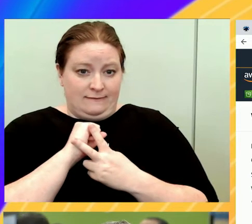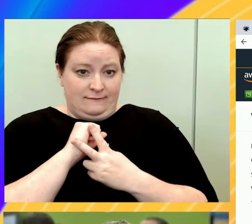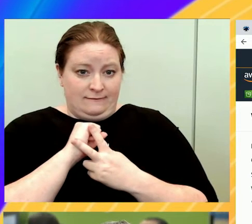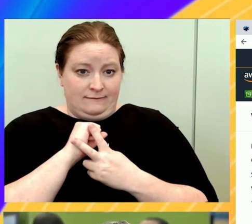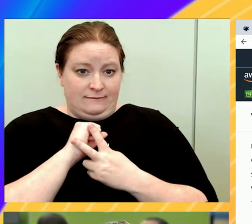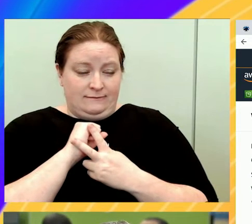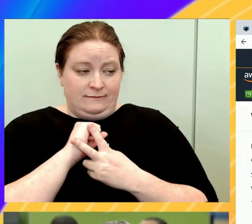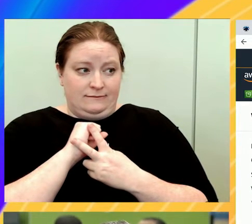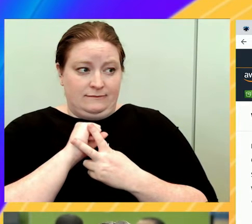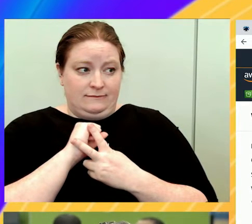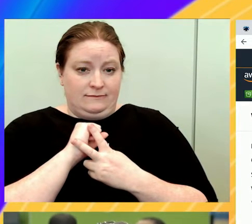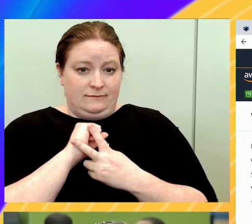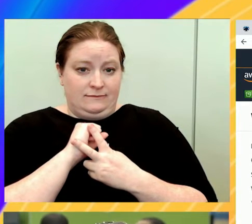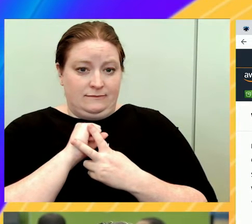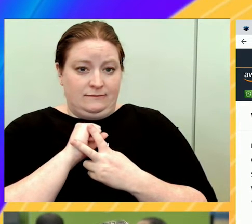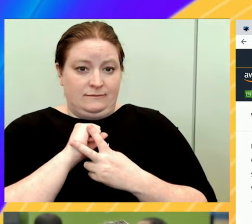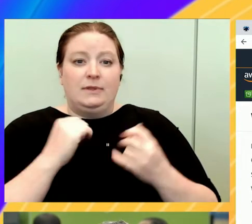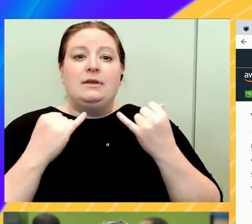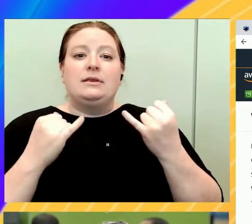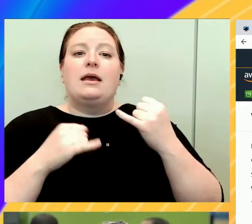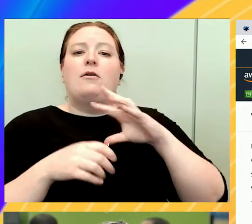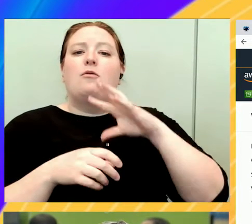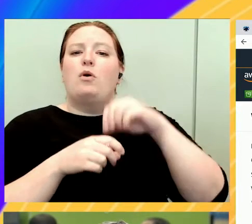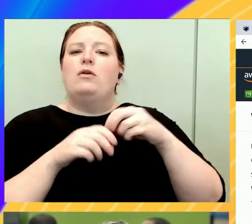and it is now part of the review for that workload.